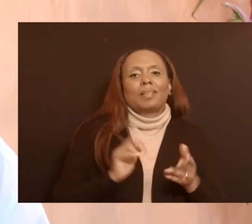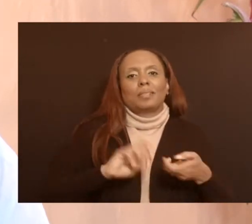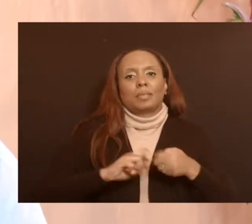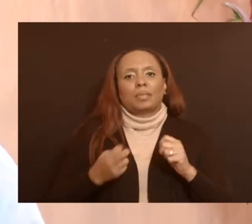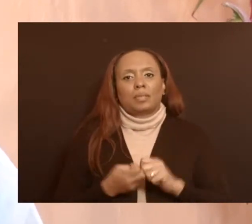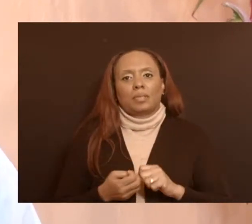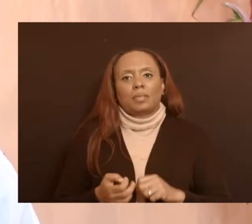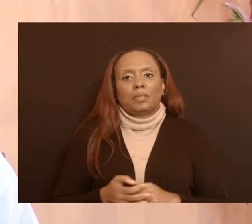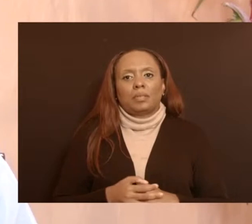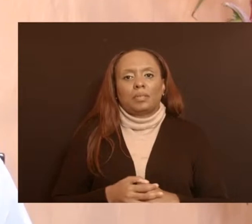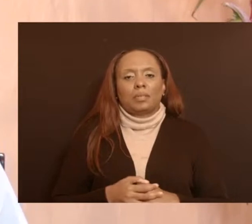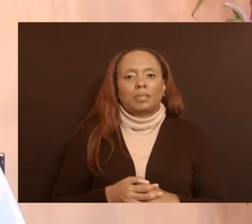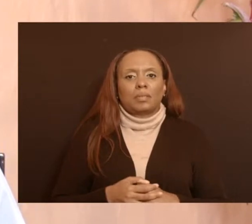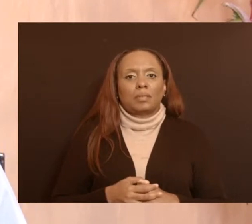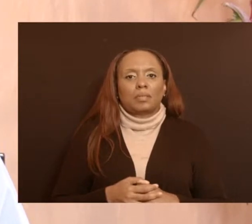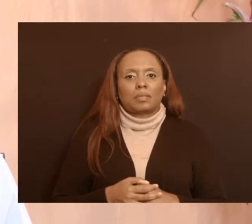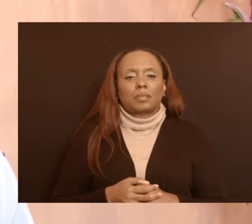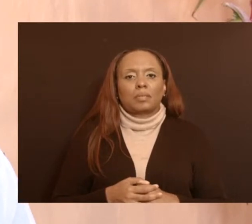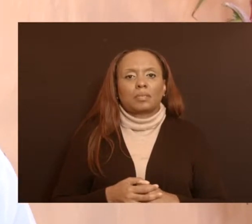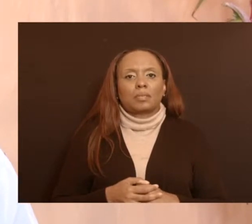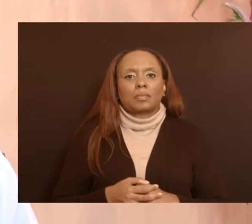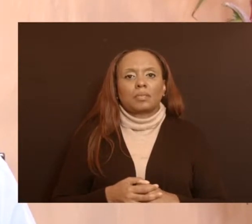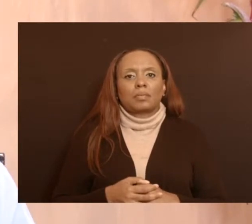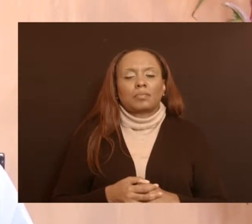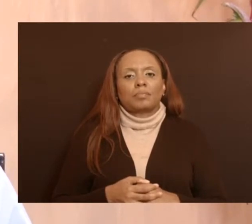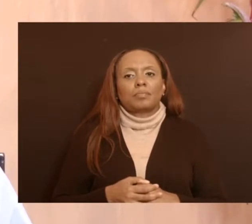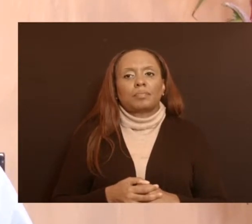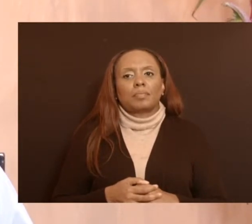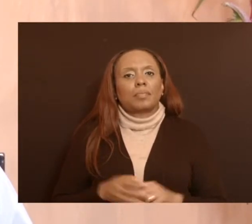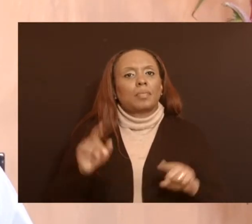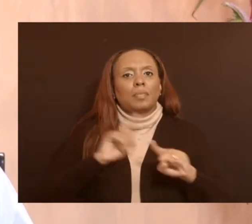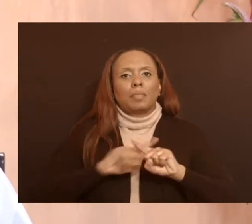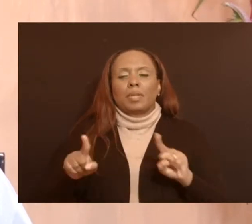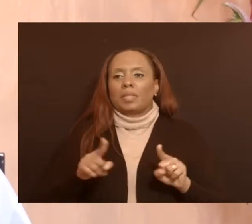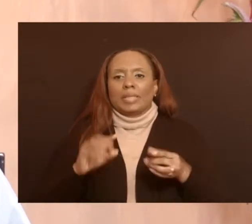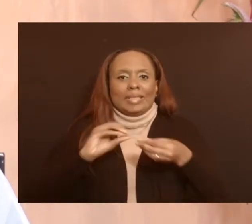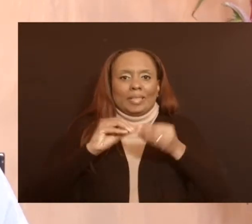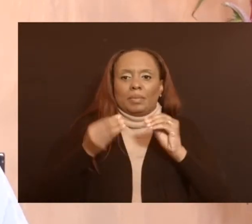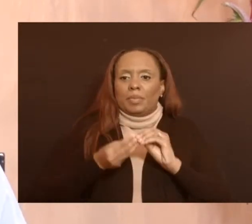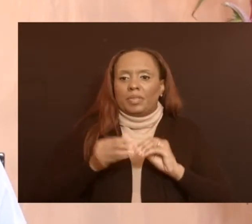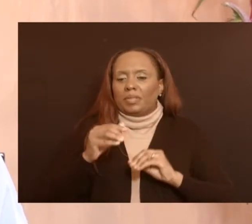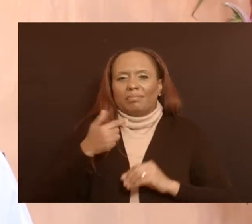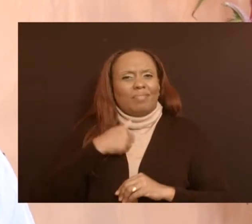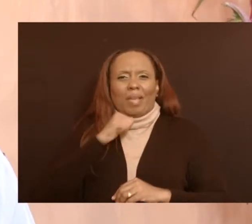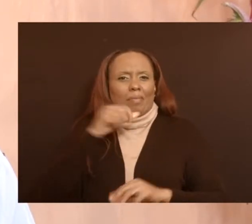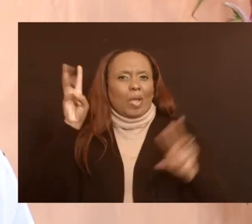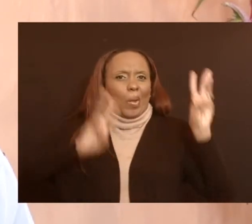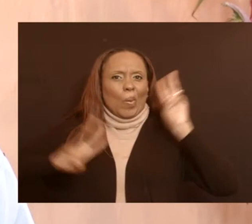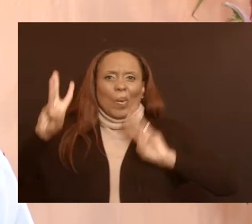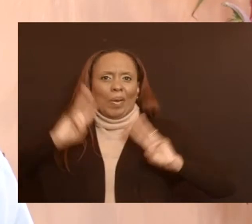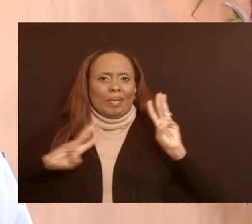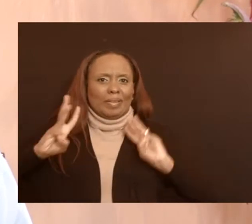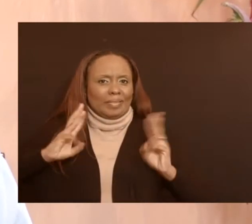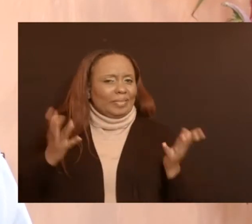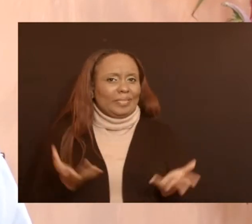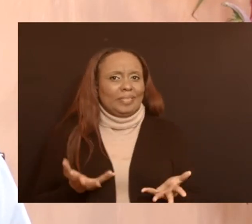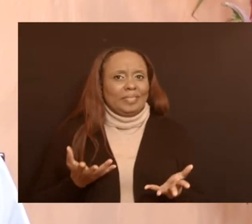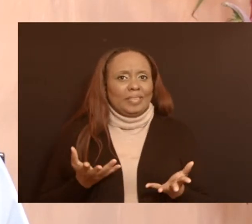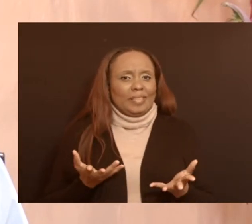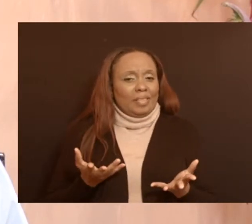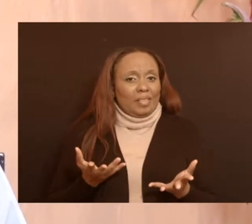But the figures themselves really, they do not concern me as much as Minister of Health as